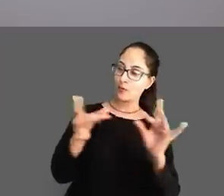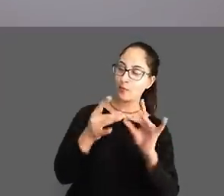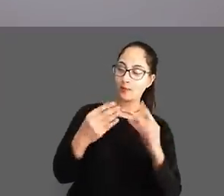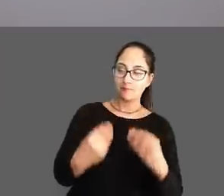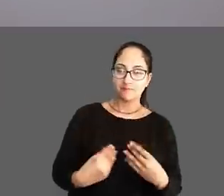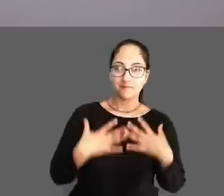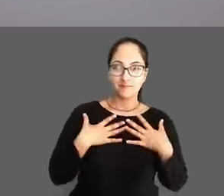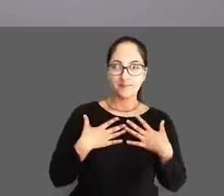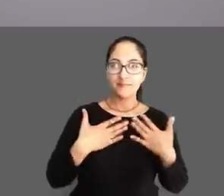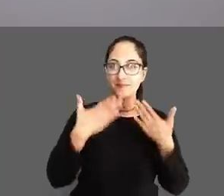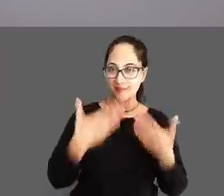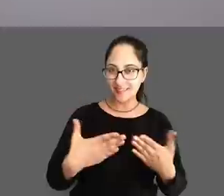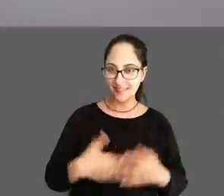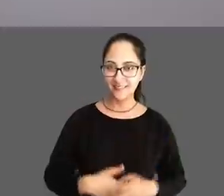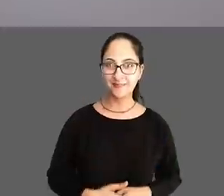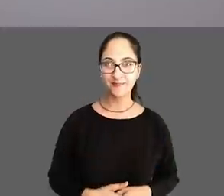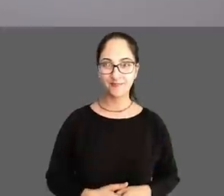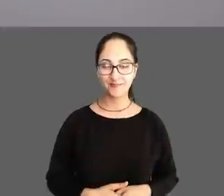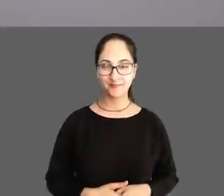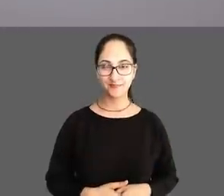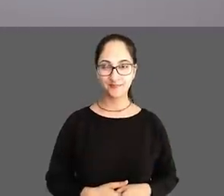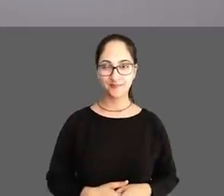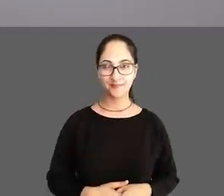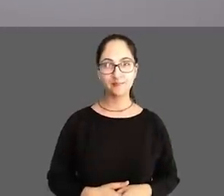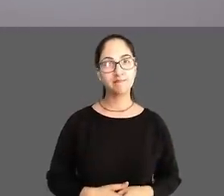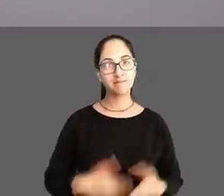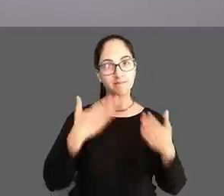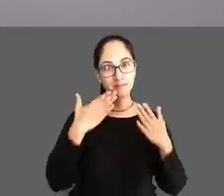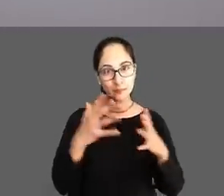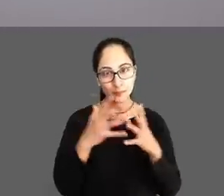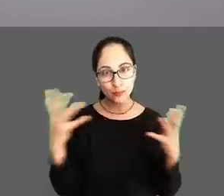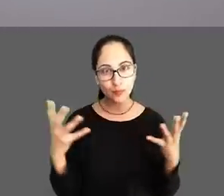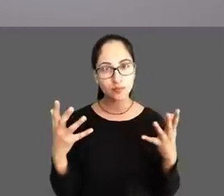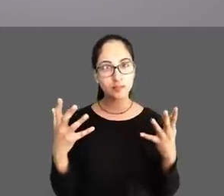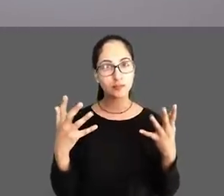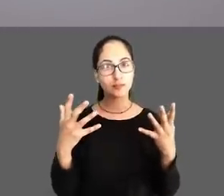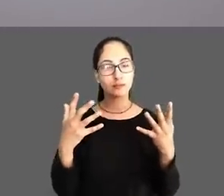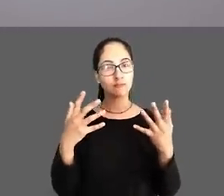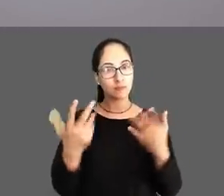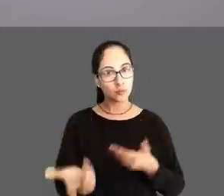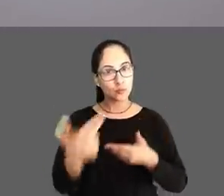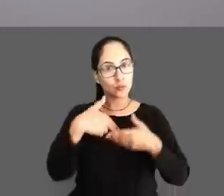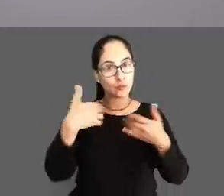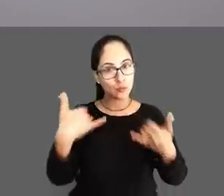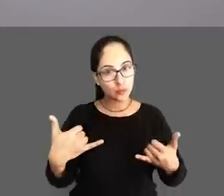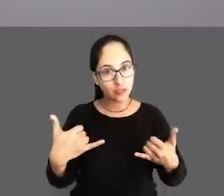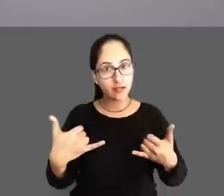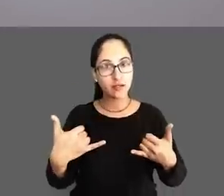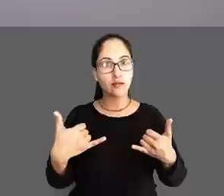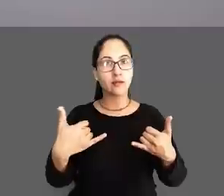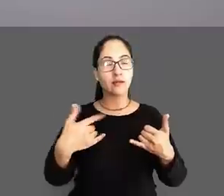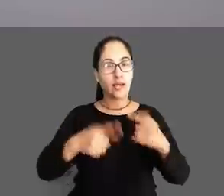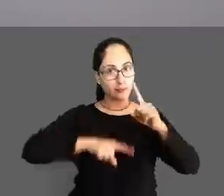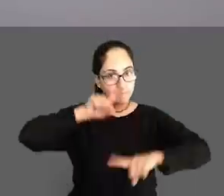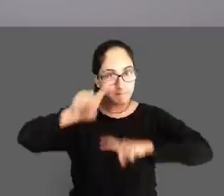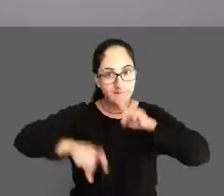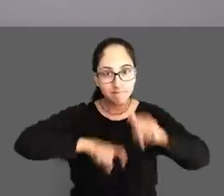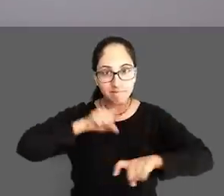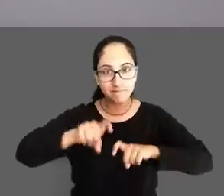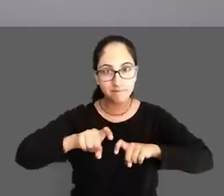Again, painting a wonderful picture for us, and I think that it warms all of our hearts. It certainly warms my heart, so thank you for